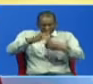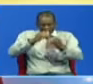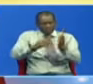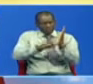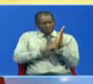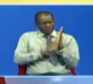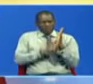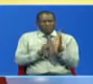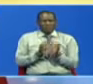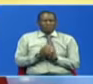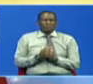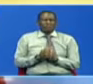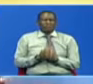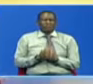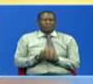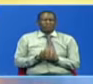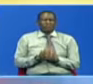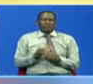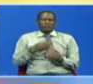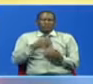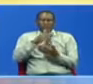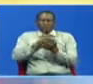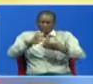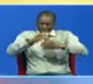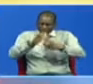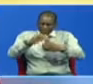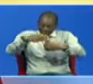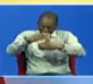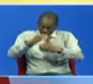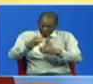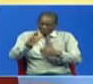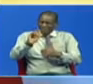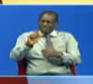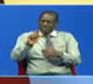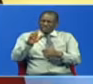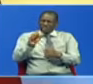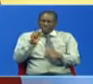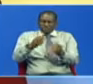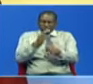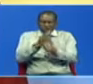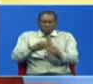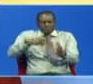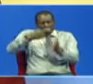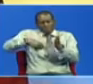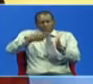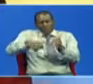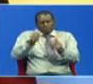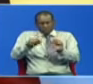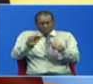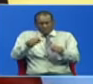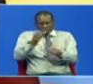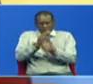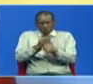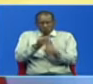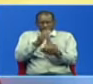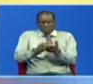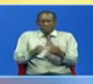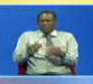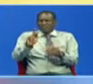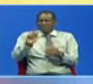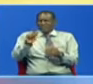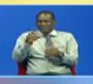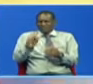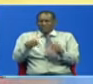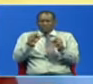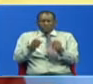example, there are certain test kits that we use, machines that take certain test kits. We could always direct you to